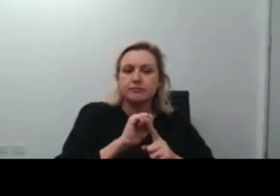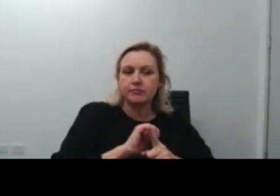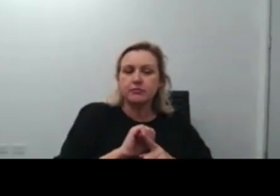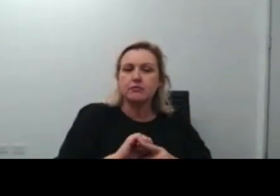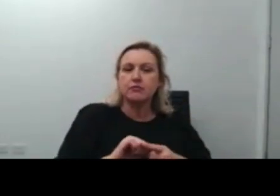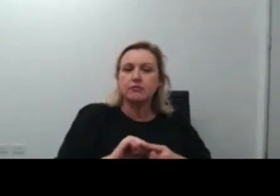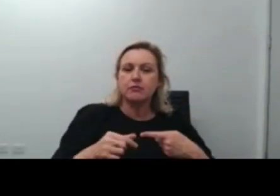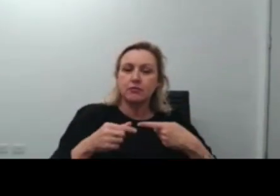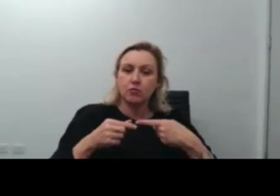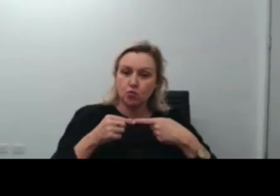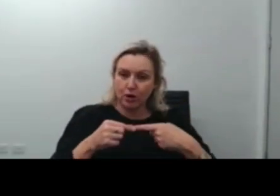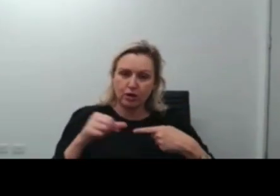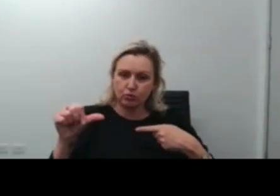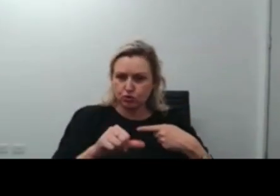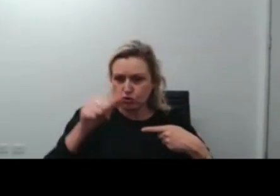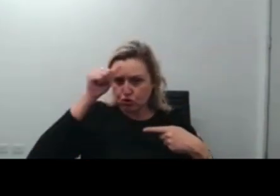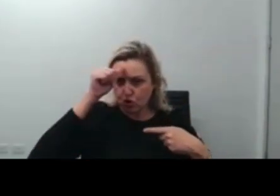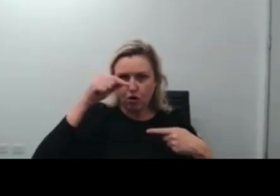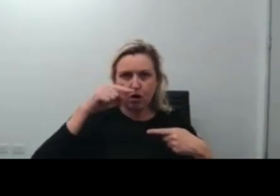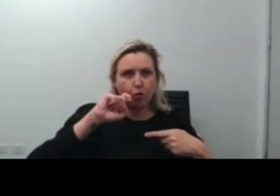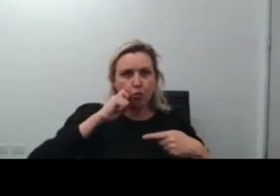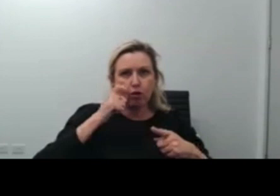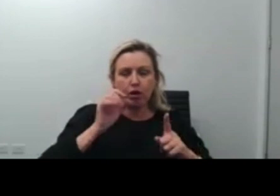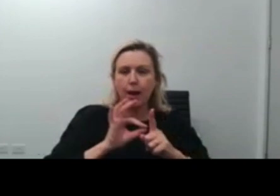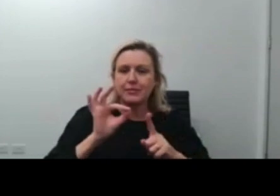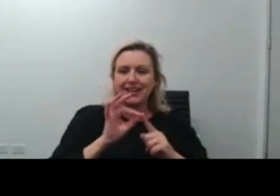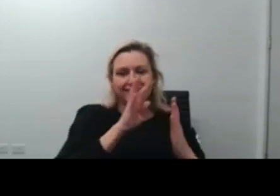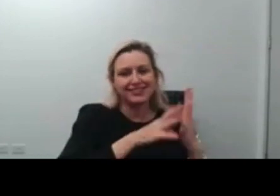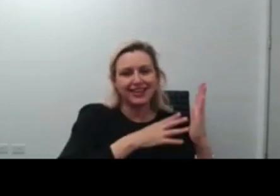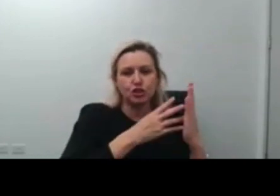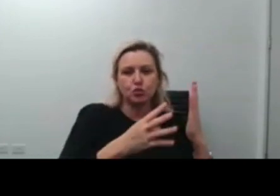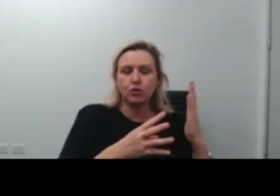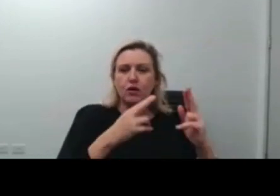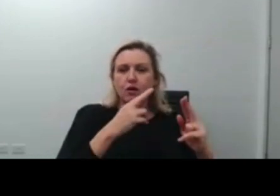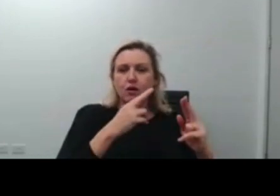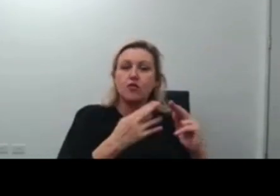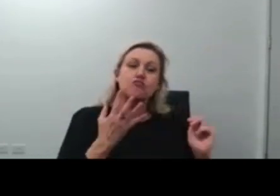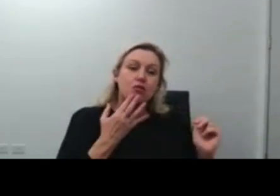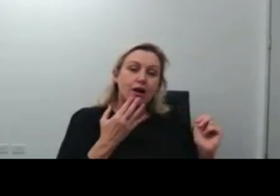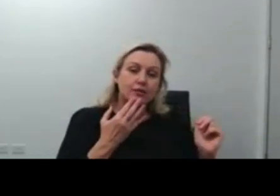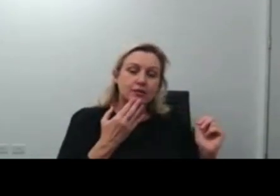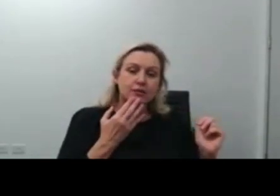One, which you should be familiar with, though, we'll have an updated schedule of prices.